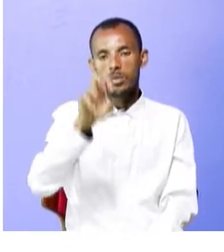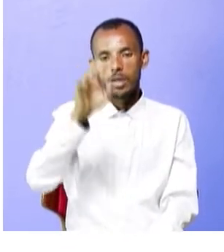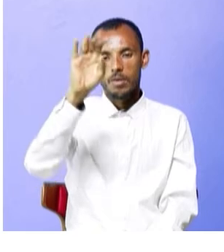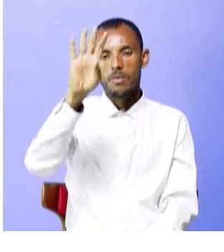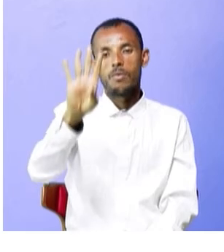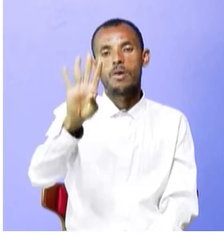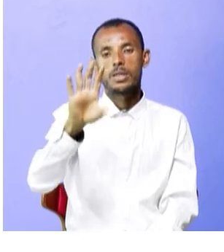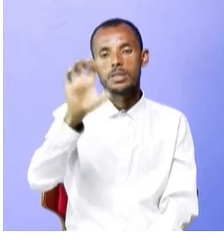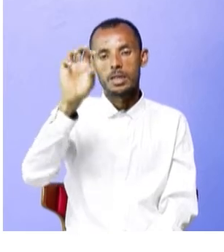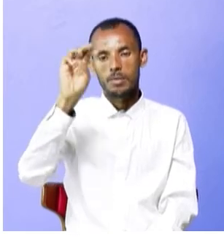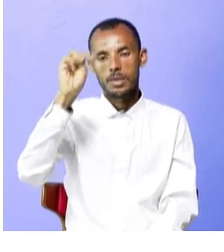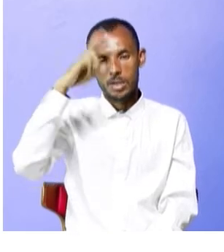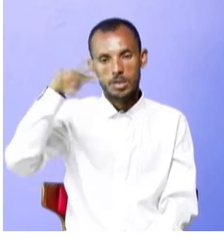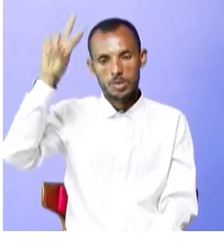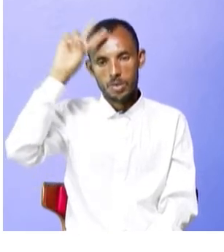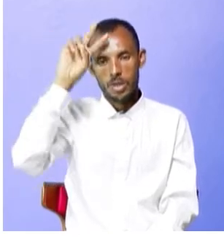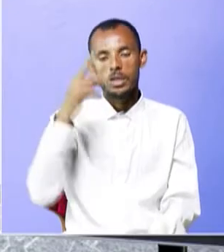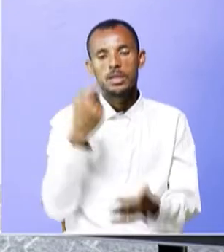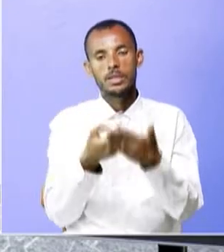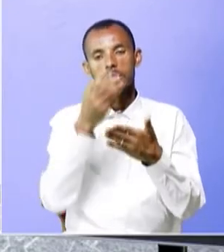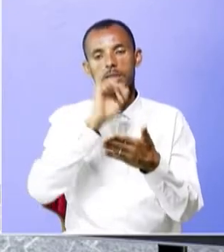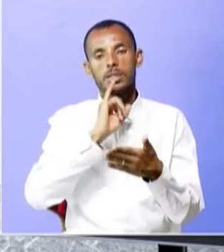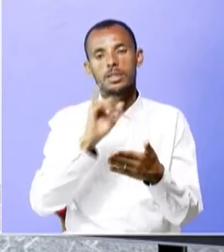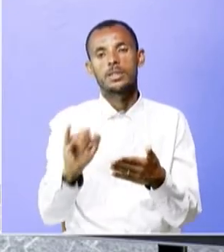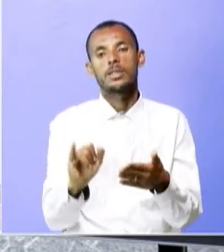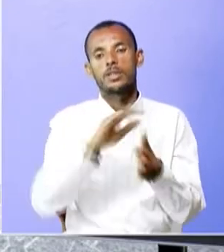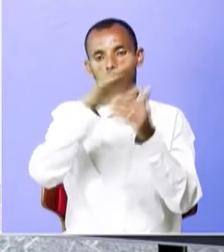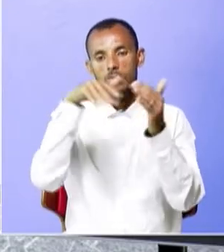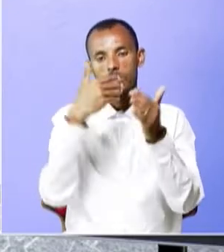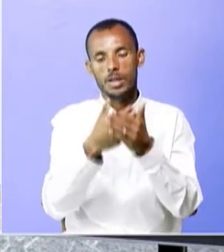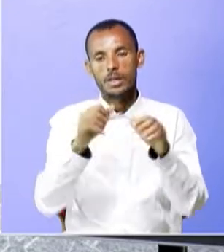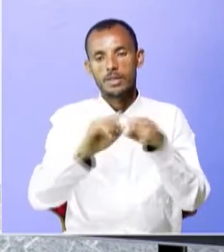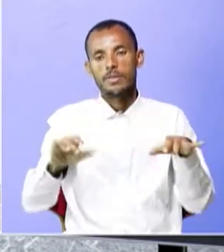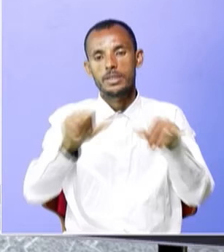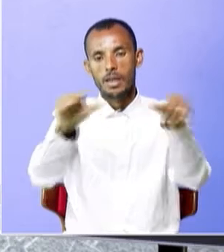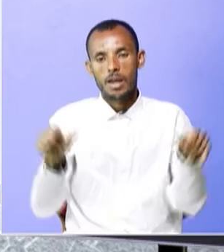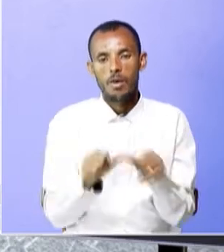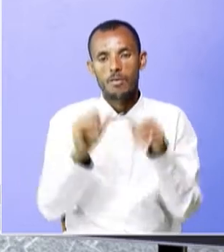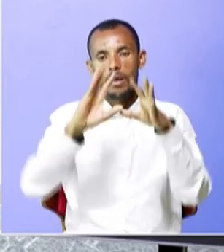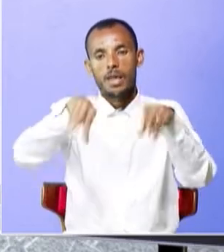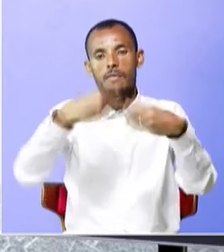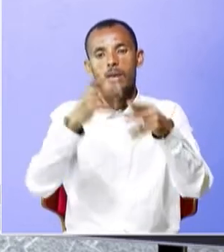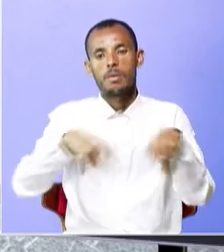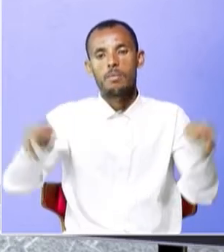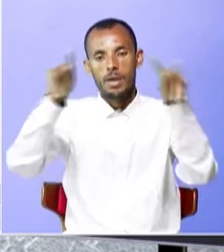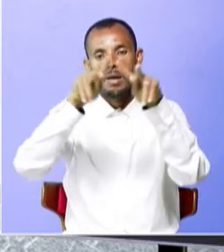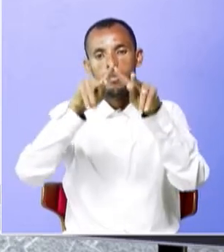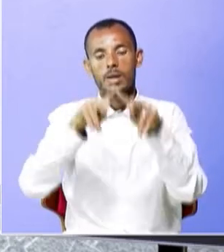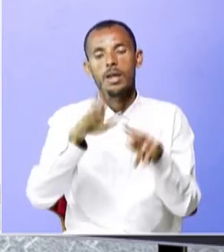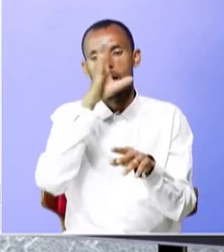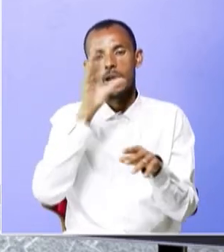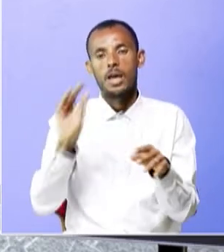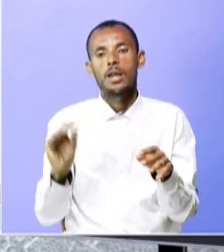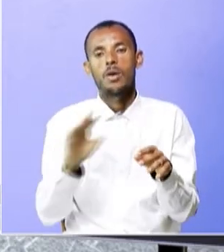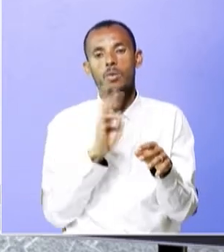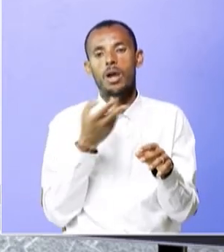224 centimeter square. This is the total surface area of the given pyramid. And we